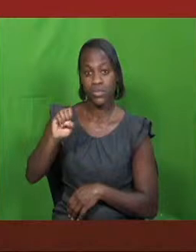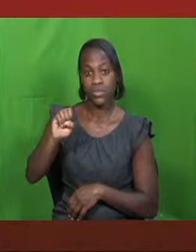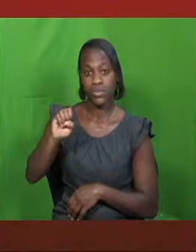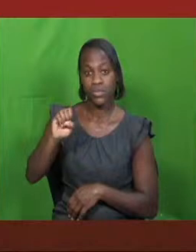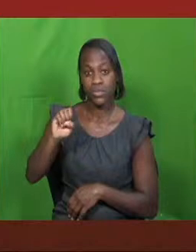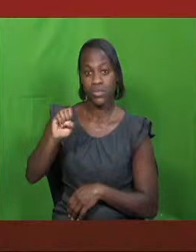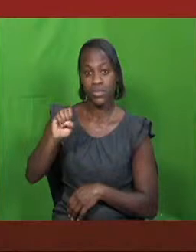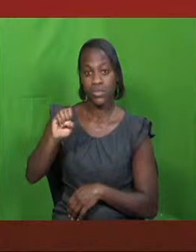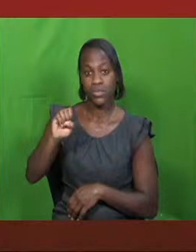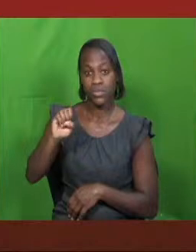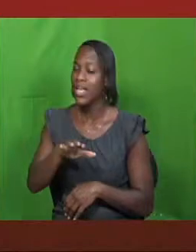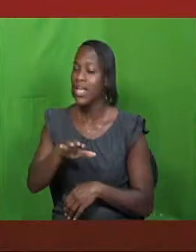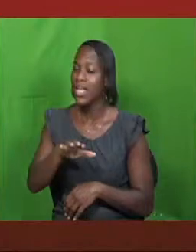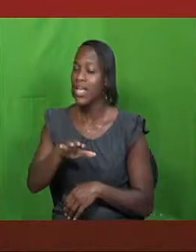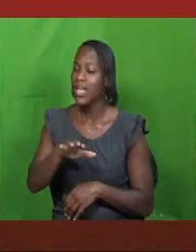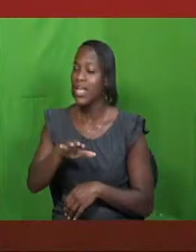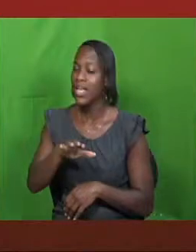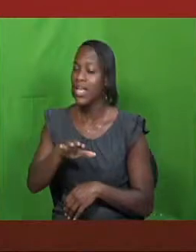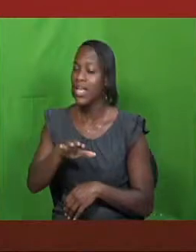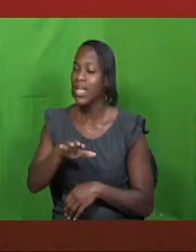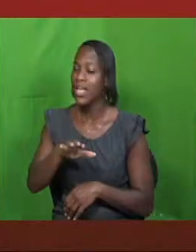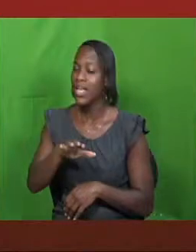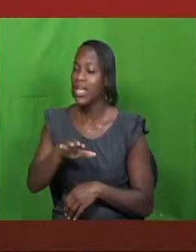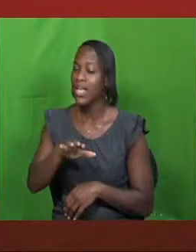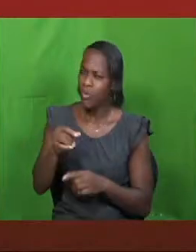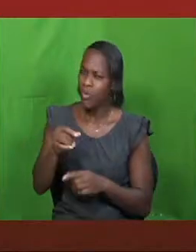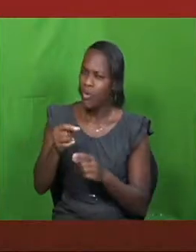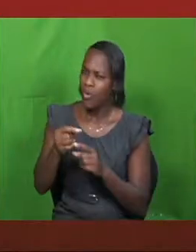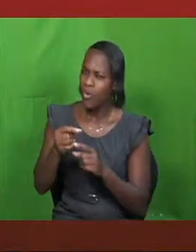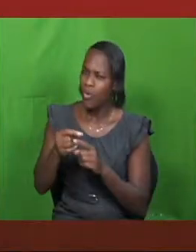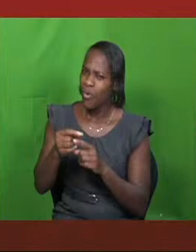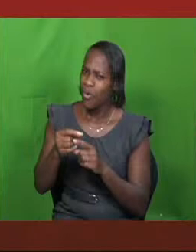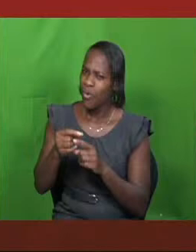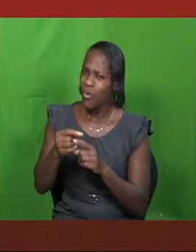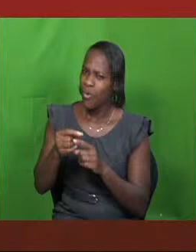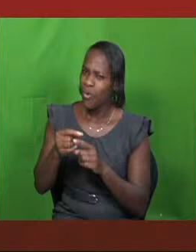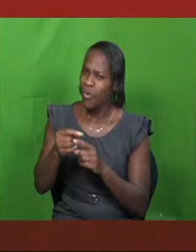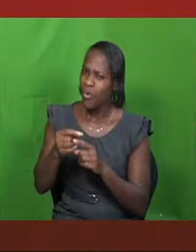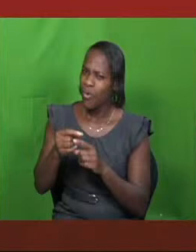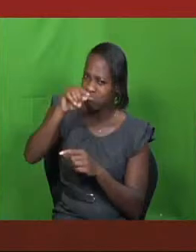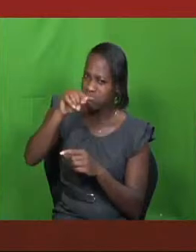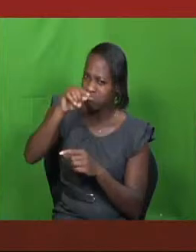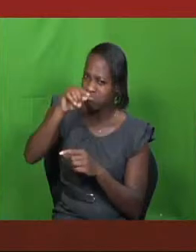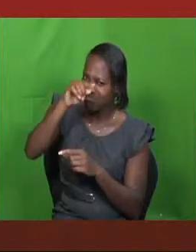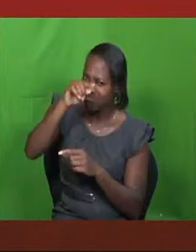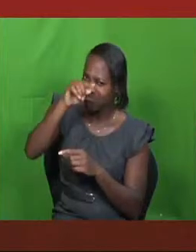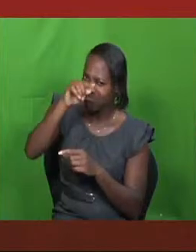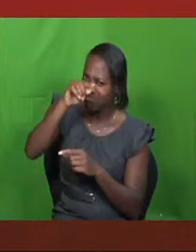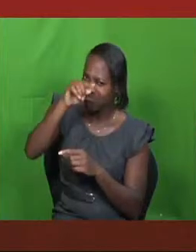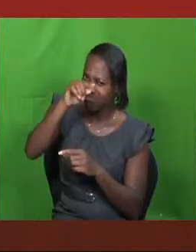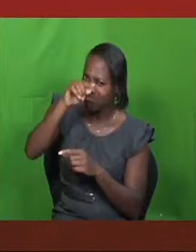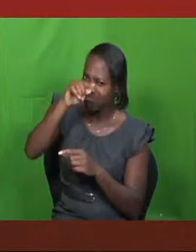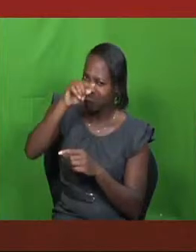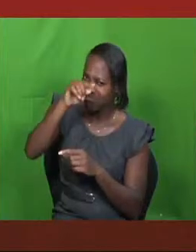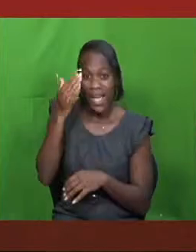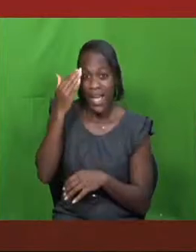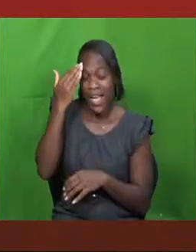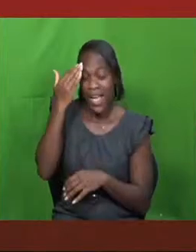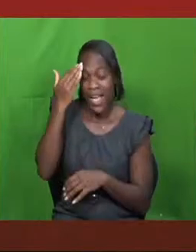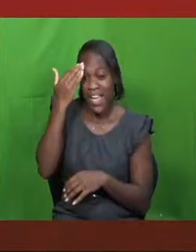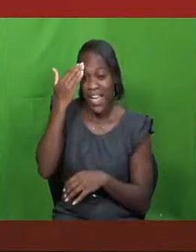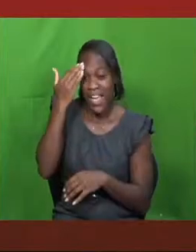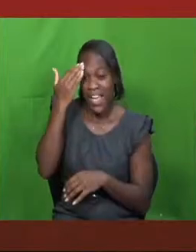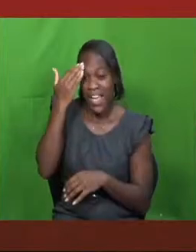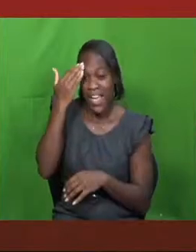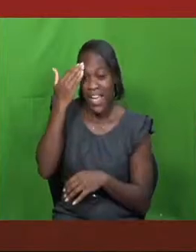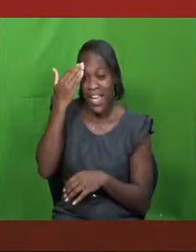That O thing seems to have something on top of it. I don't know.